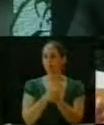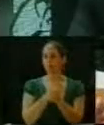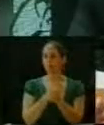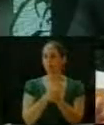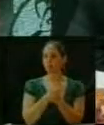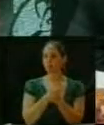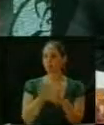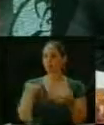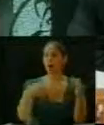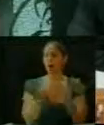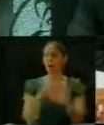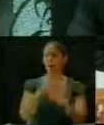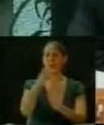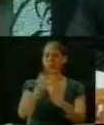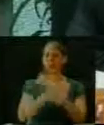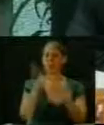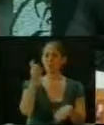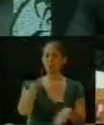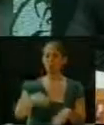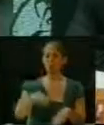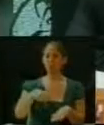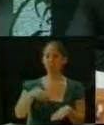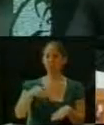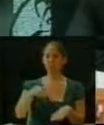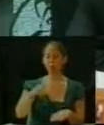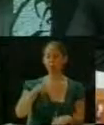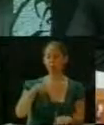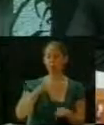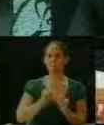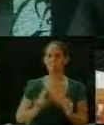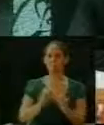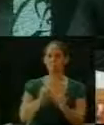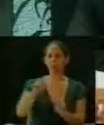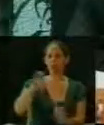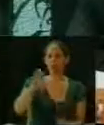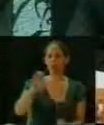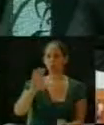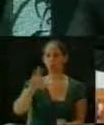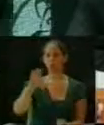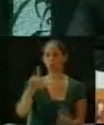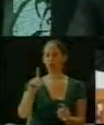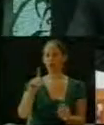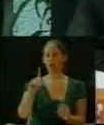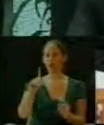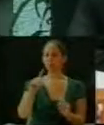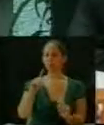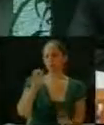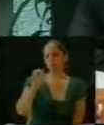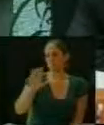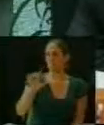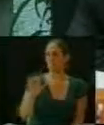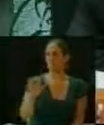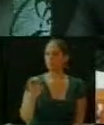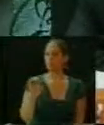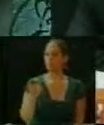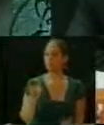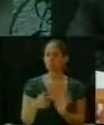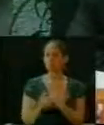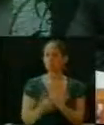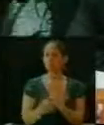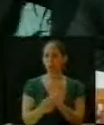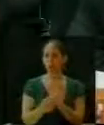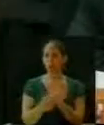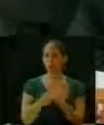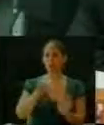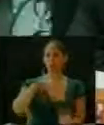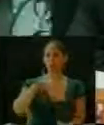All policies have to be on file, or you have to notify the state as of July 1 of